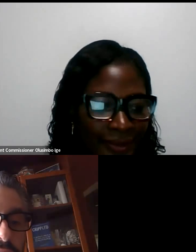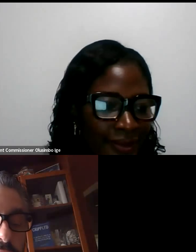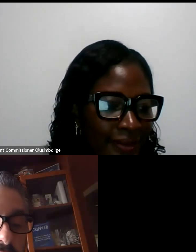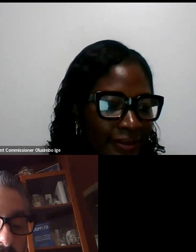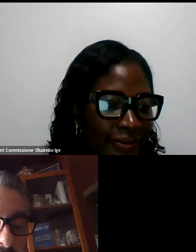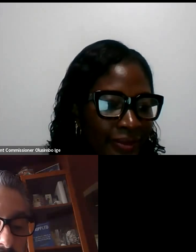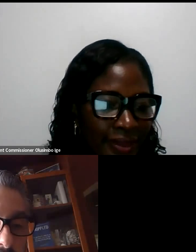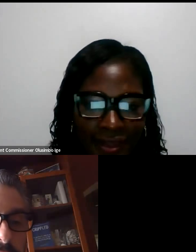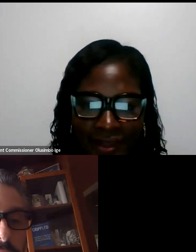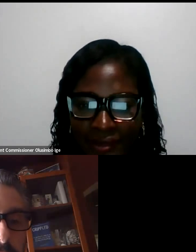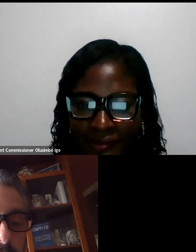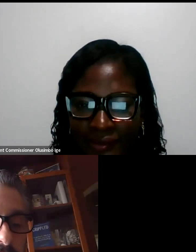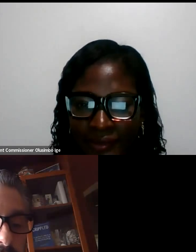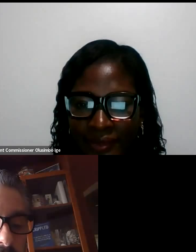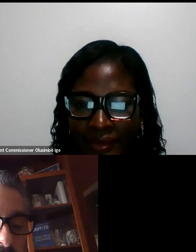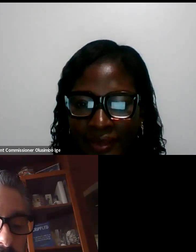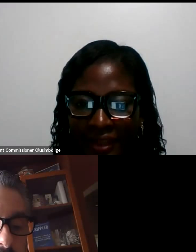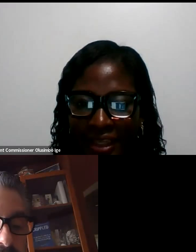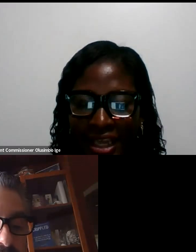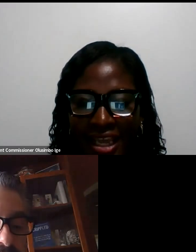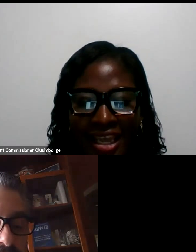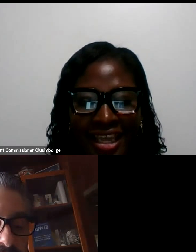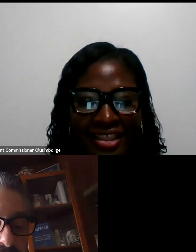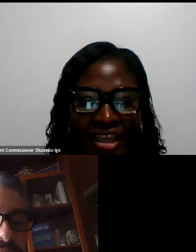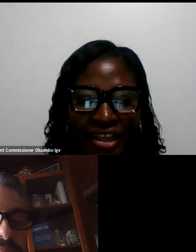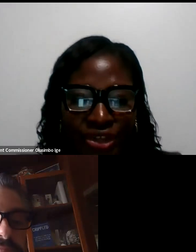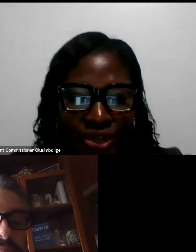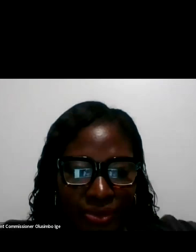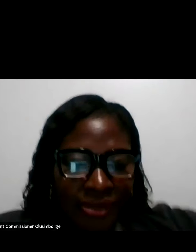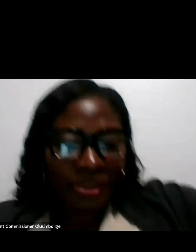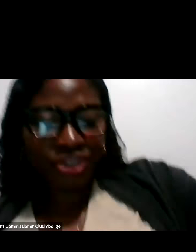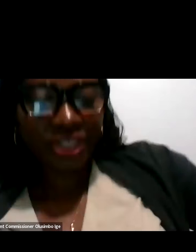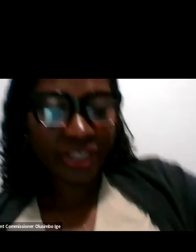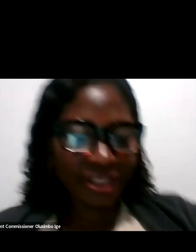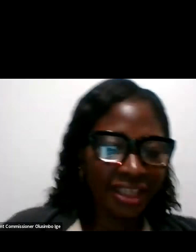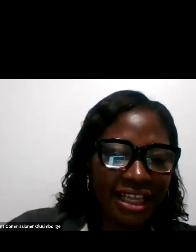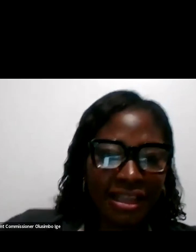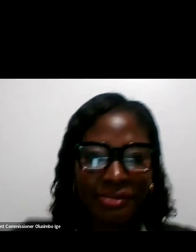Thank you for your time and commitment to people with disabilities. Thank you,